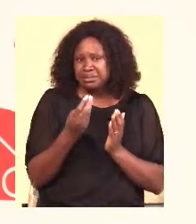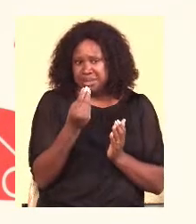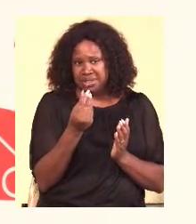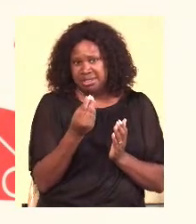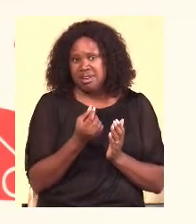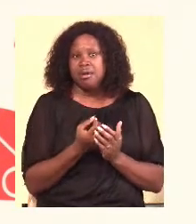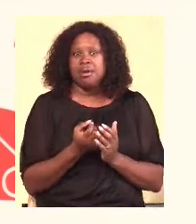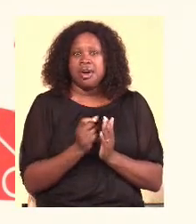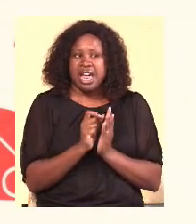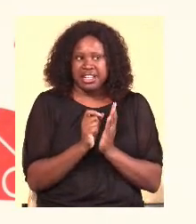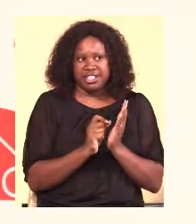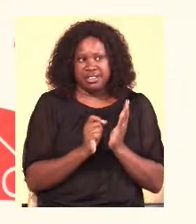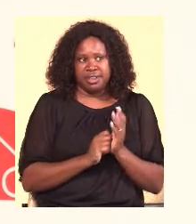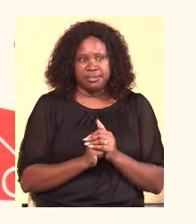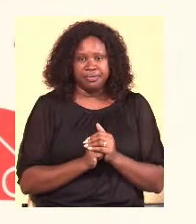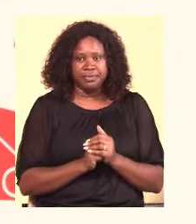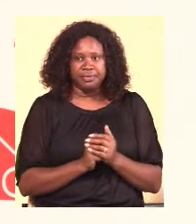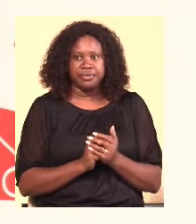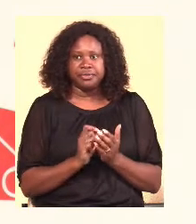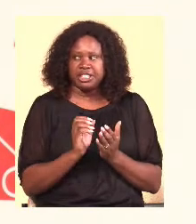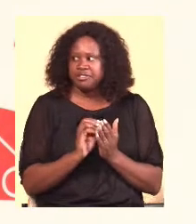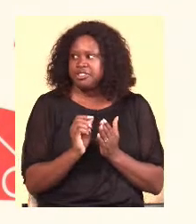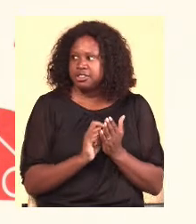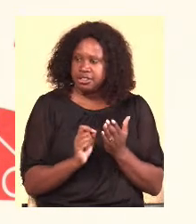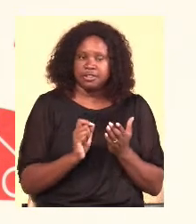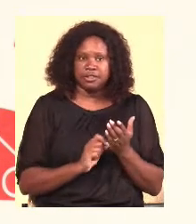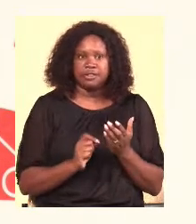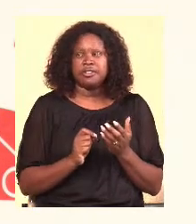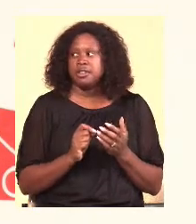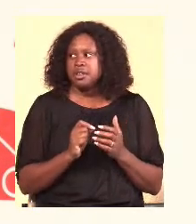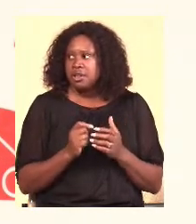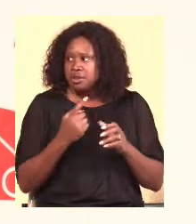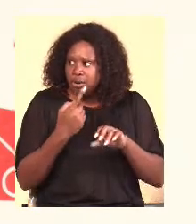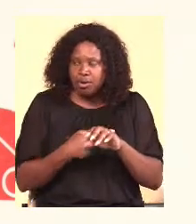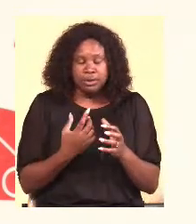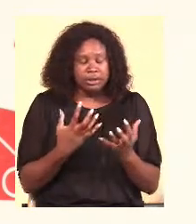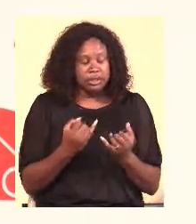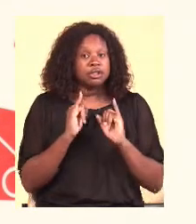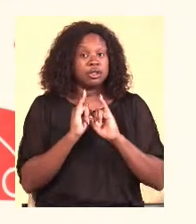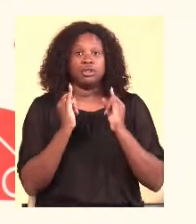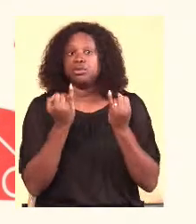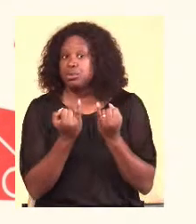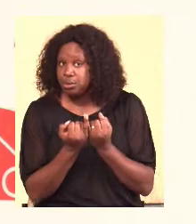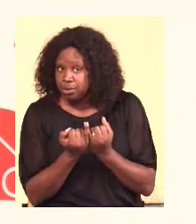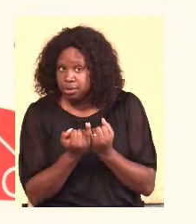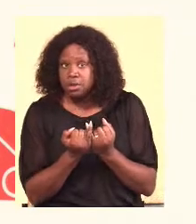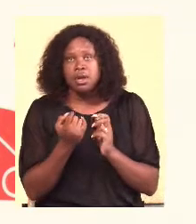saying, issues of this nature always require the institutions and the ministry to